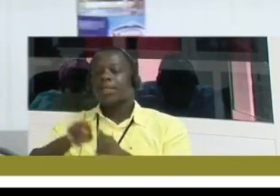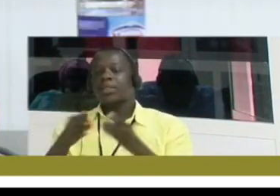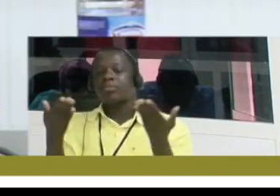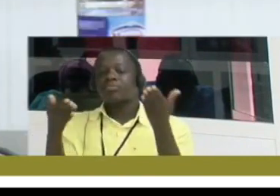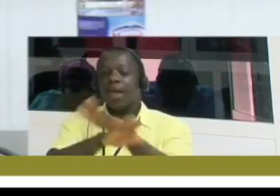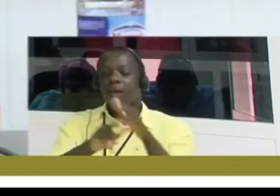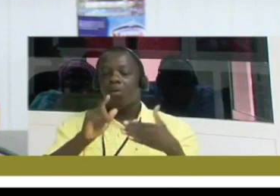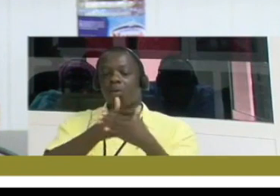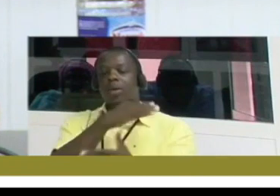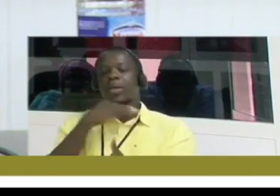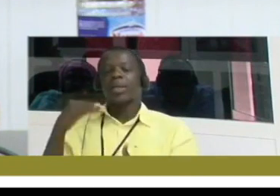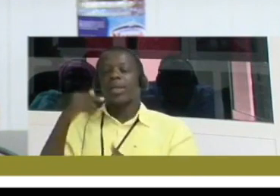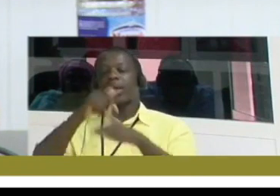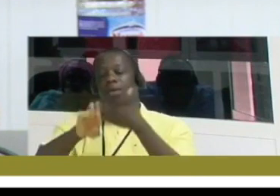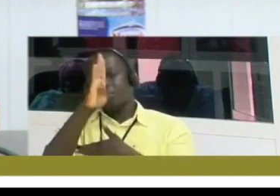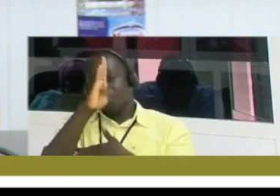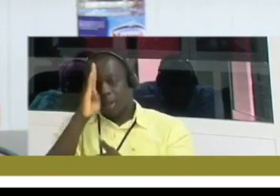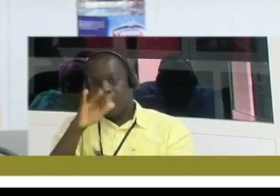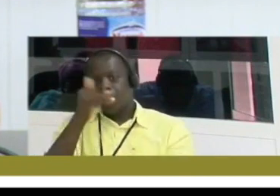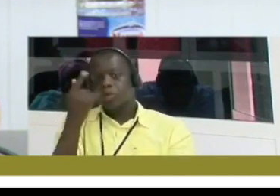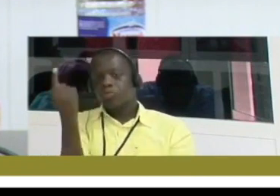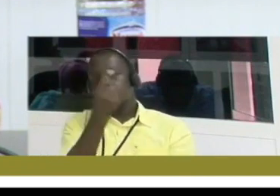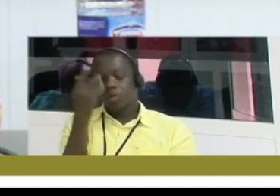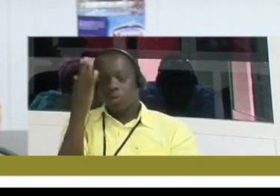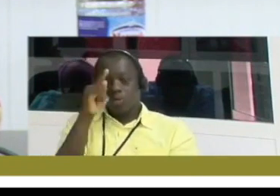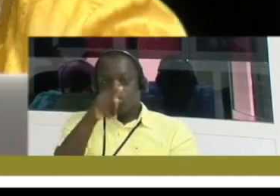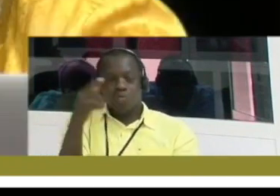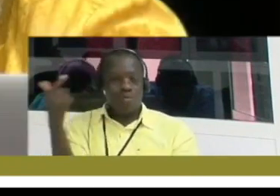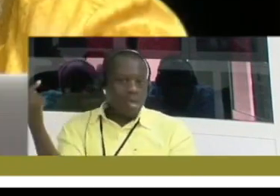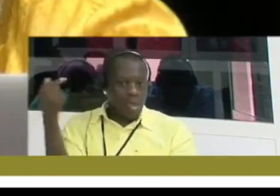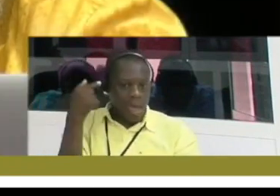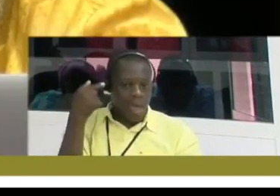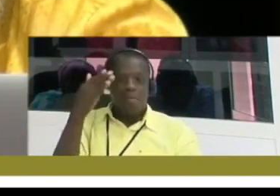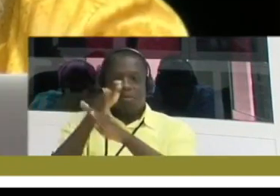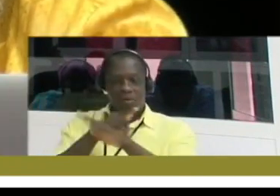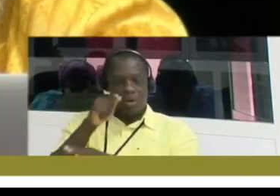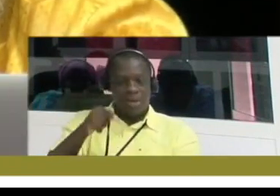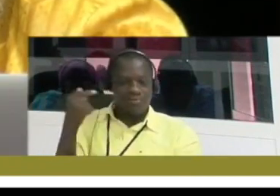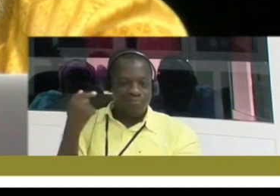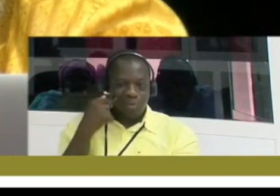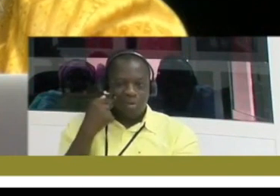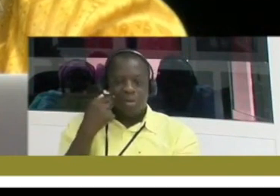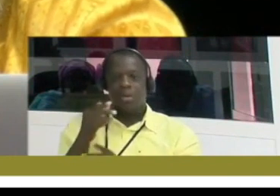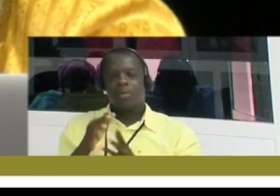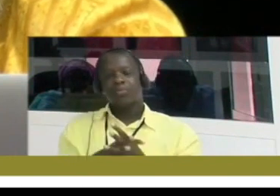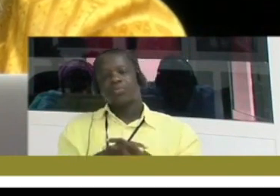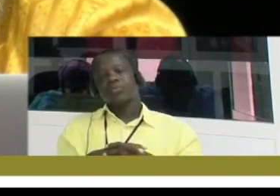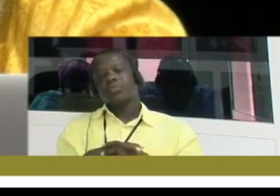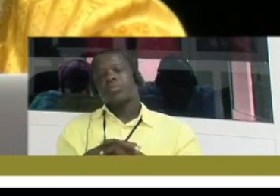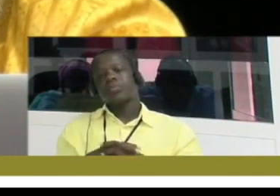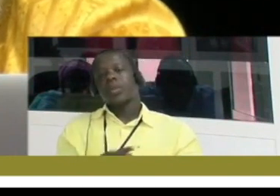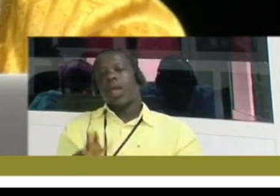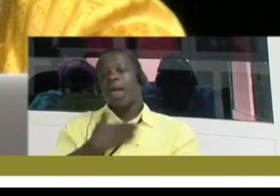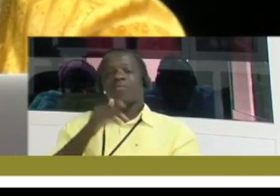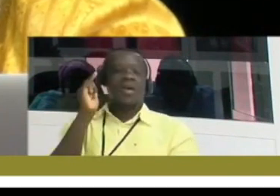demonstration happened and they explained that to me, yes. The security told me. Did you hear before that day that a